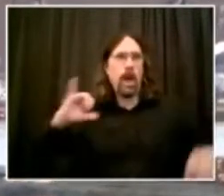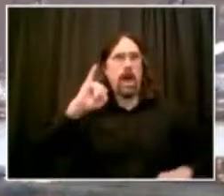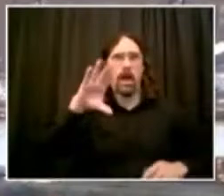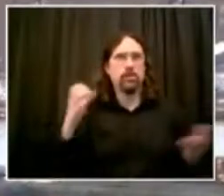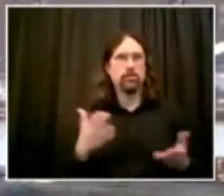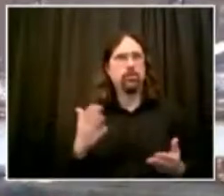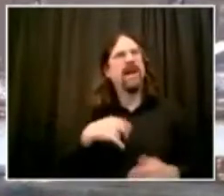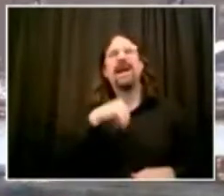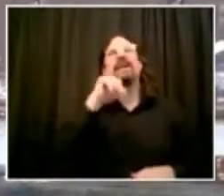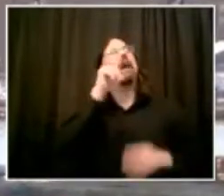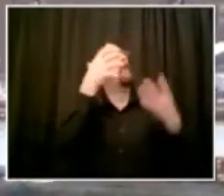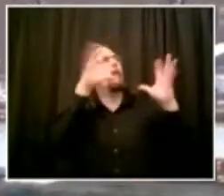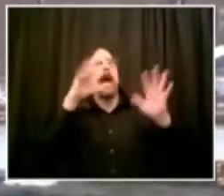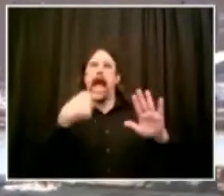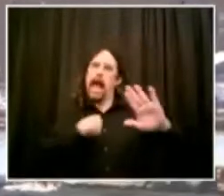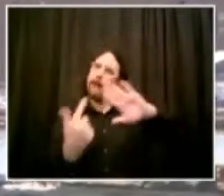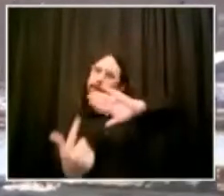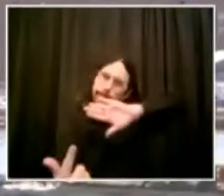forward